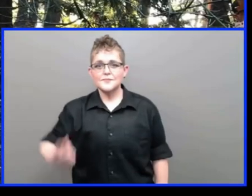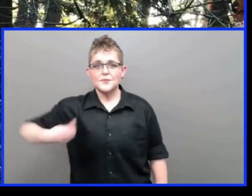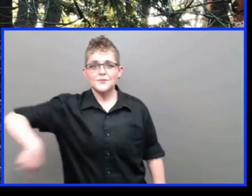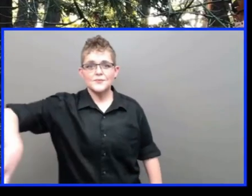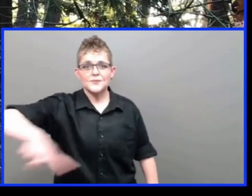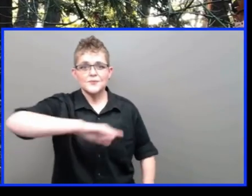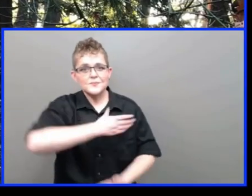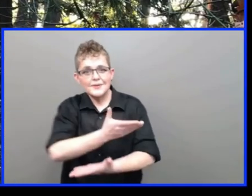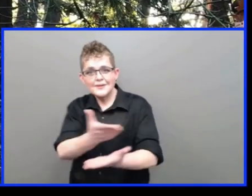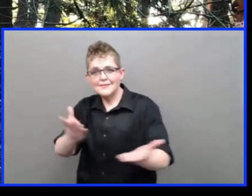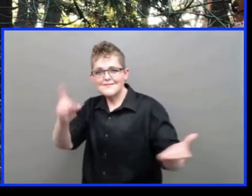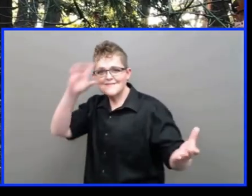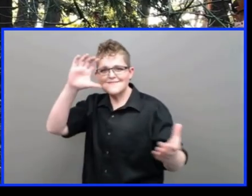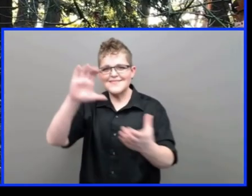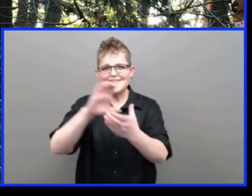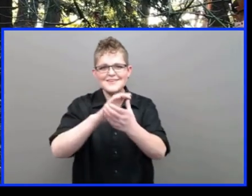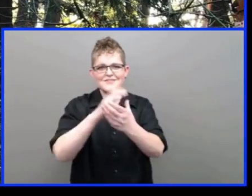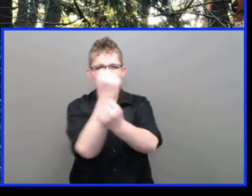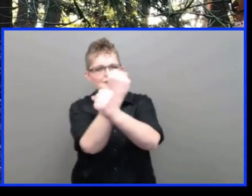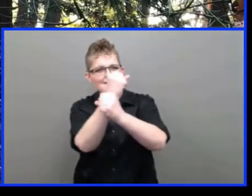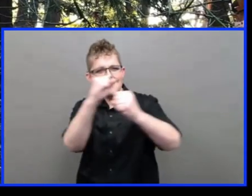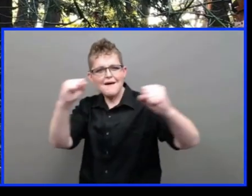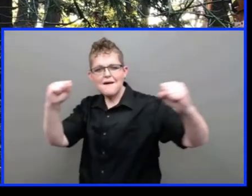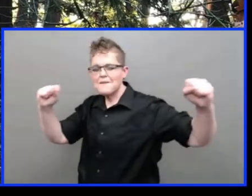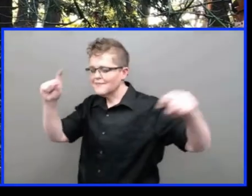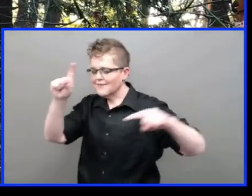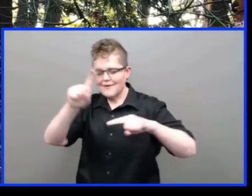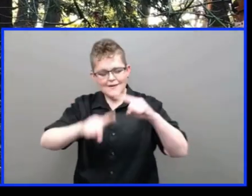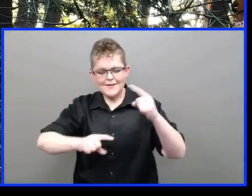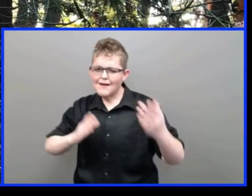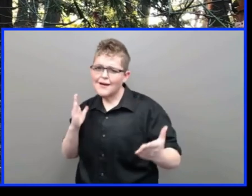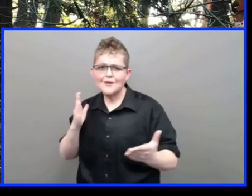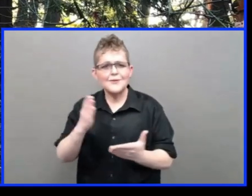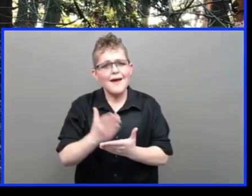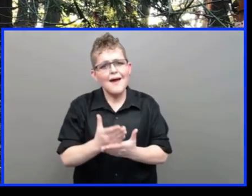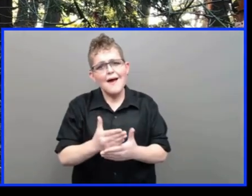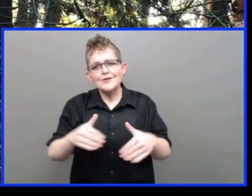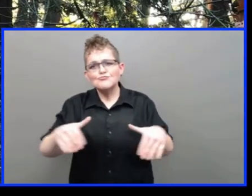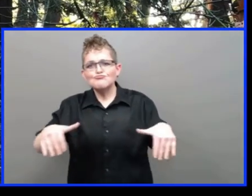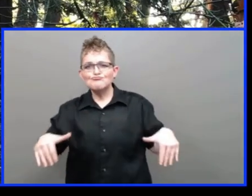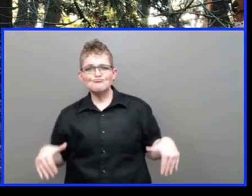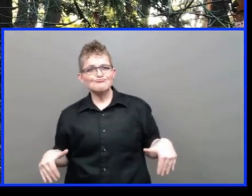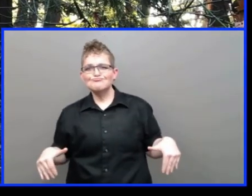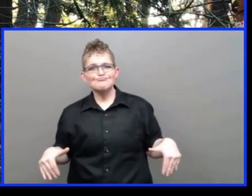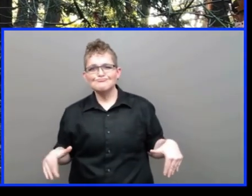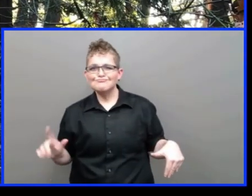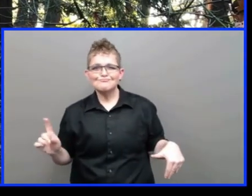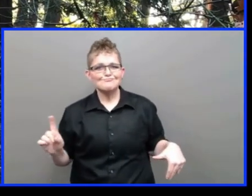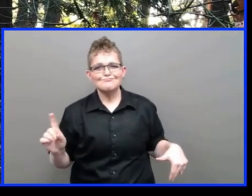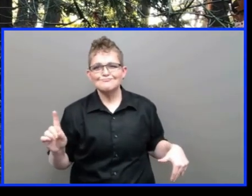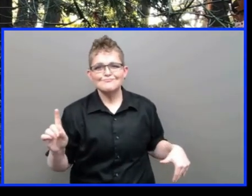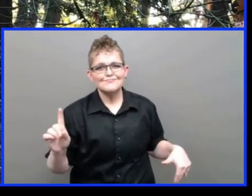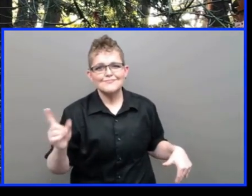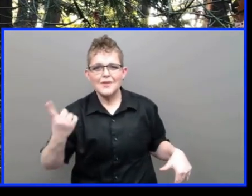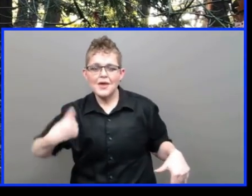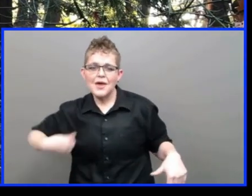We who believe in freedom cannot rest.